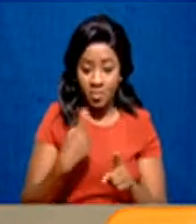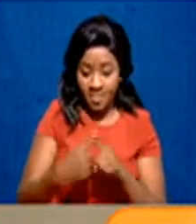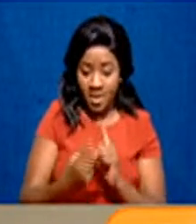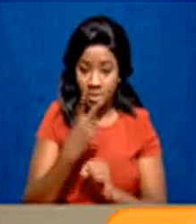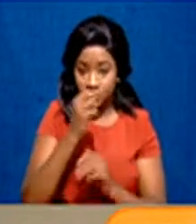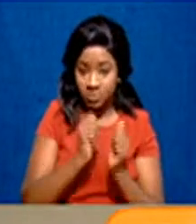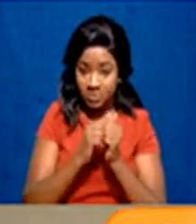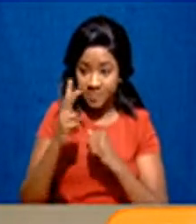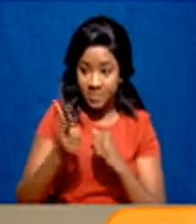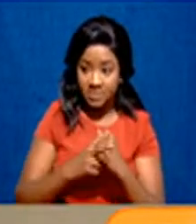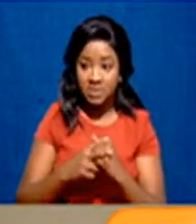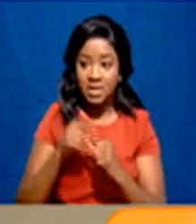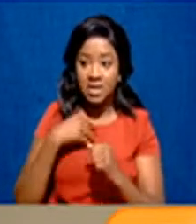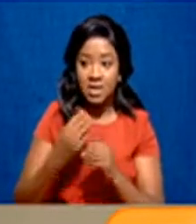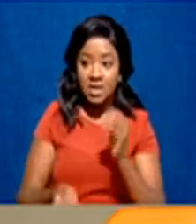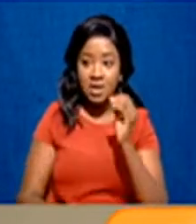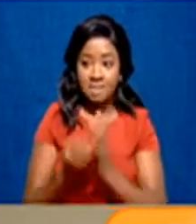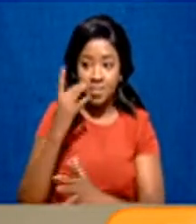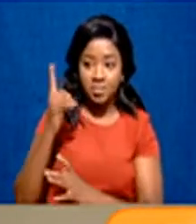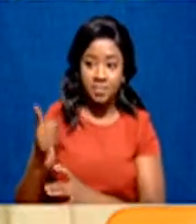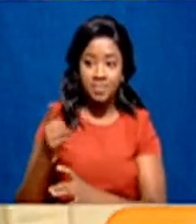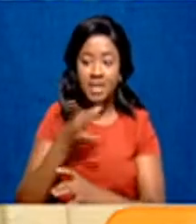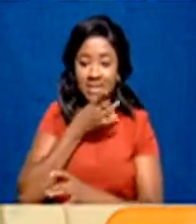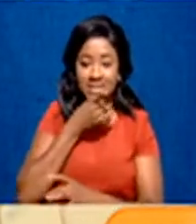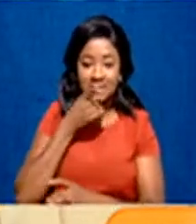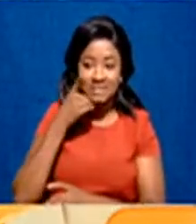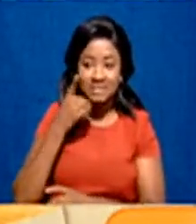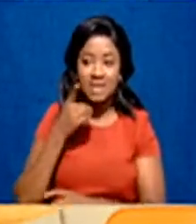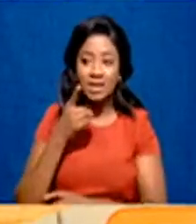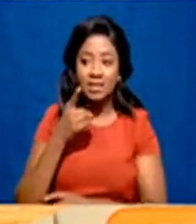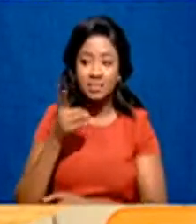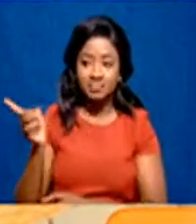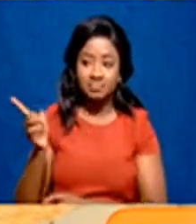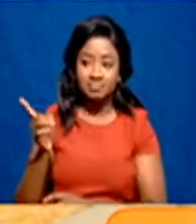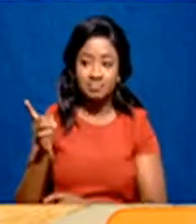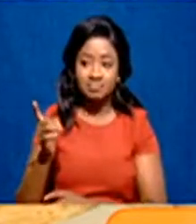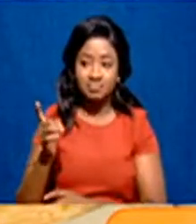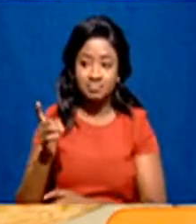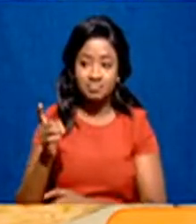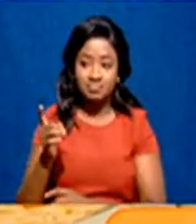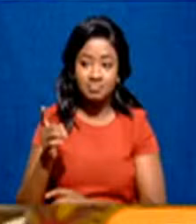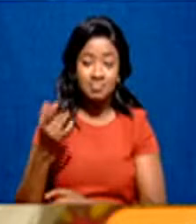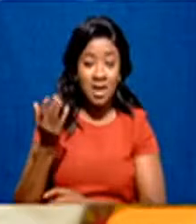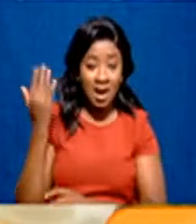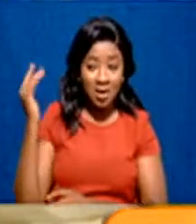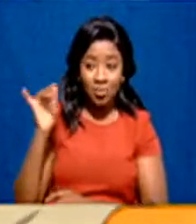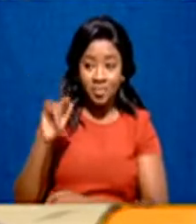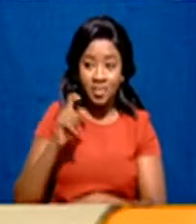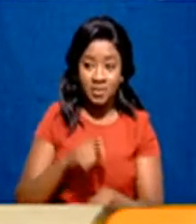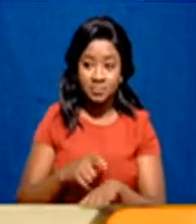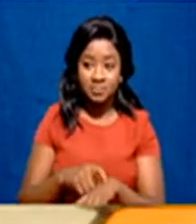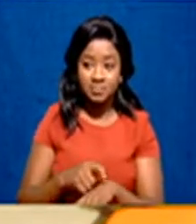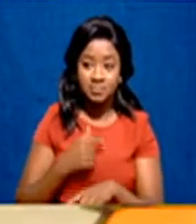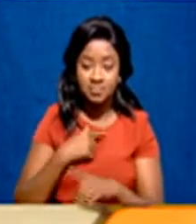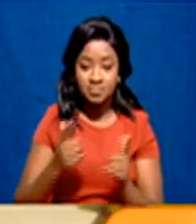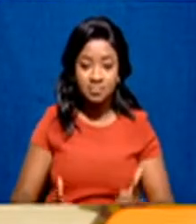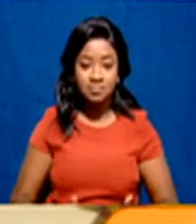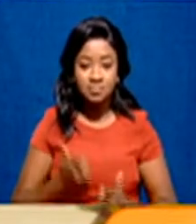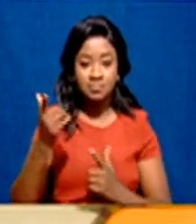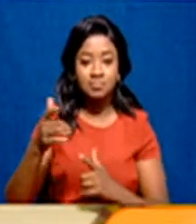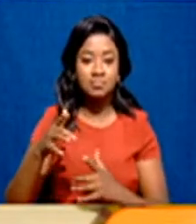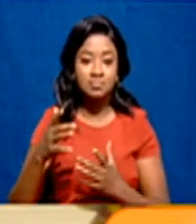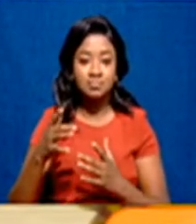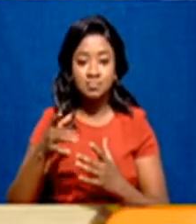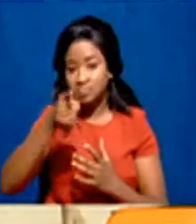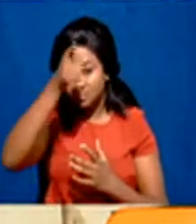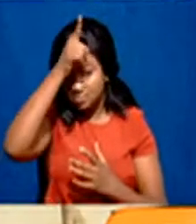he developed a dryer relying on solar energy to dry farm produce. That time, I was living in the farm with